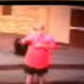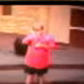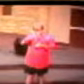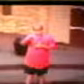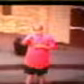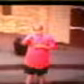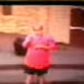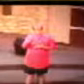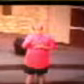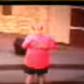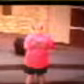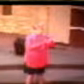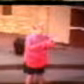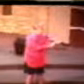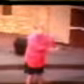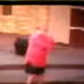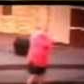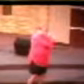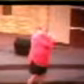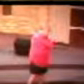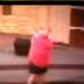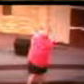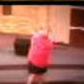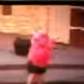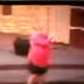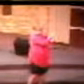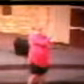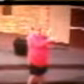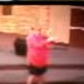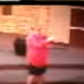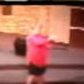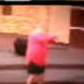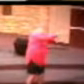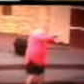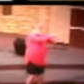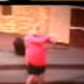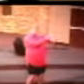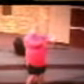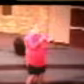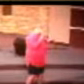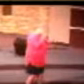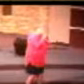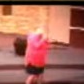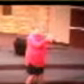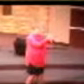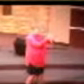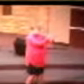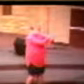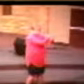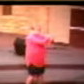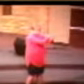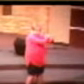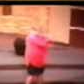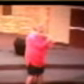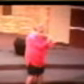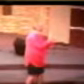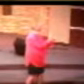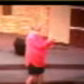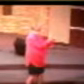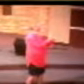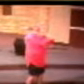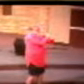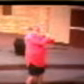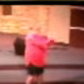of whatever it is that brings chaos and disconnection in our lives, when the Word and the Spirit comes together,